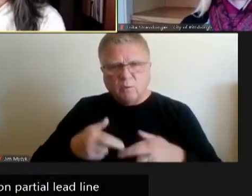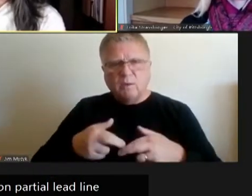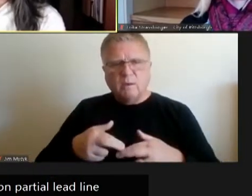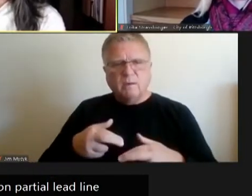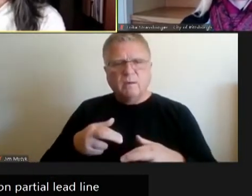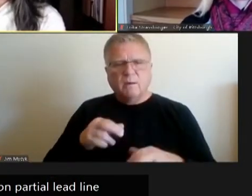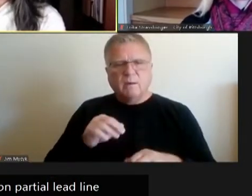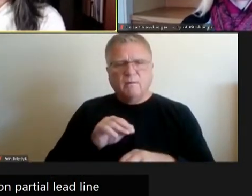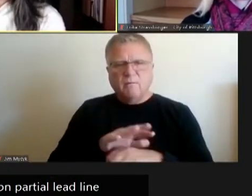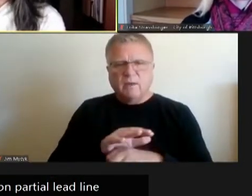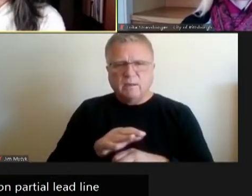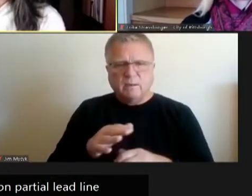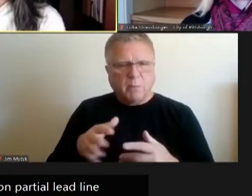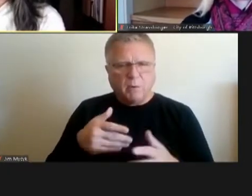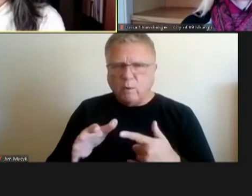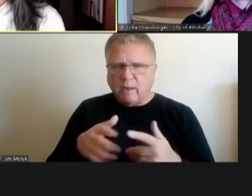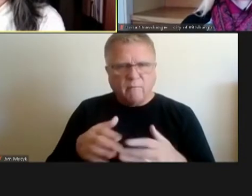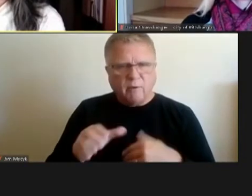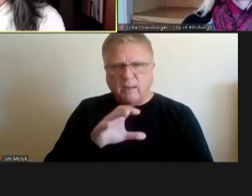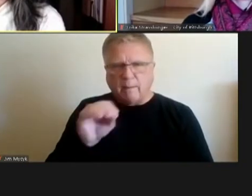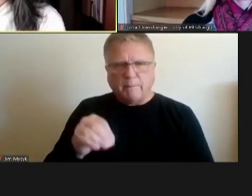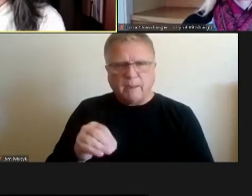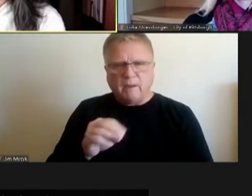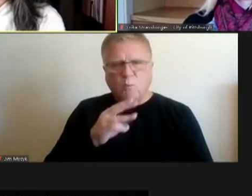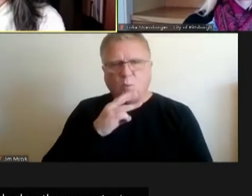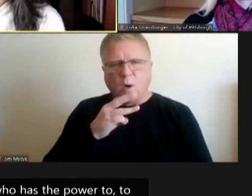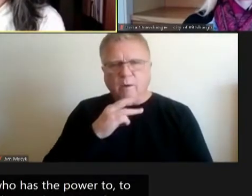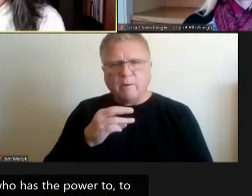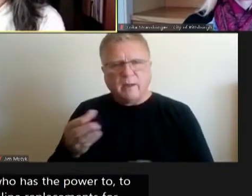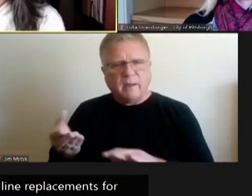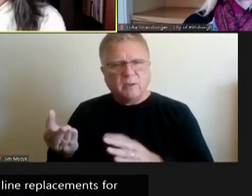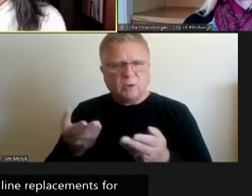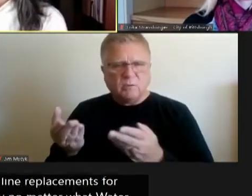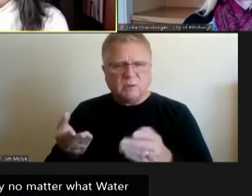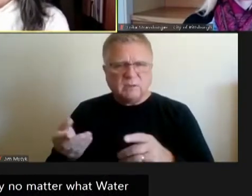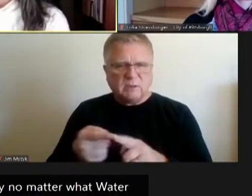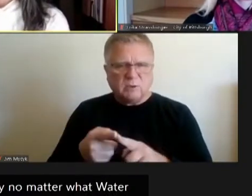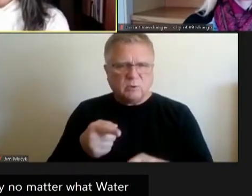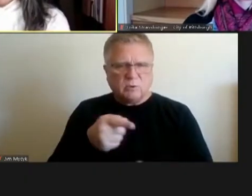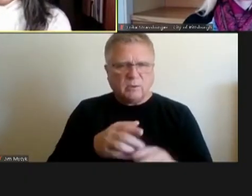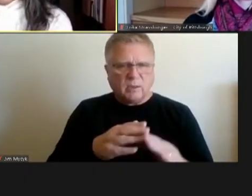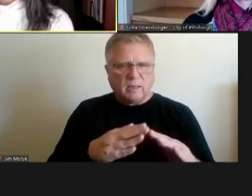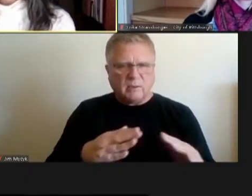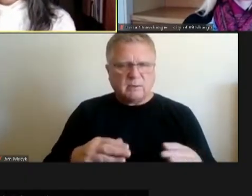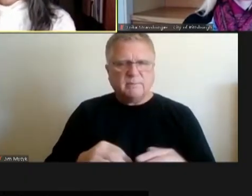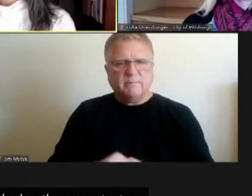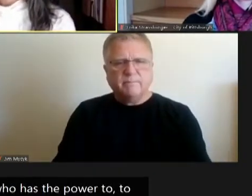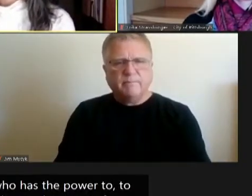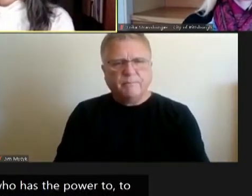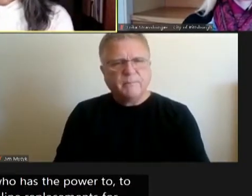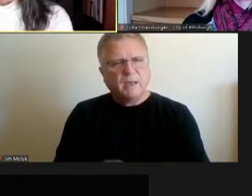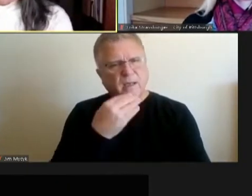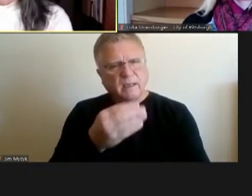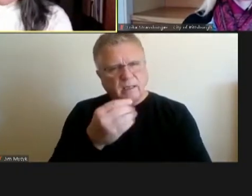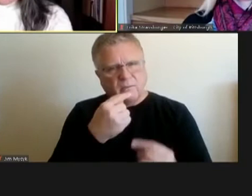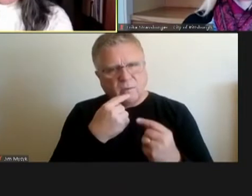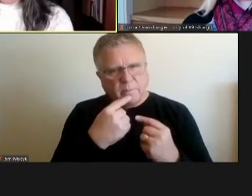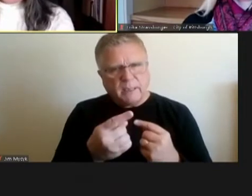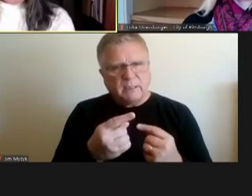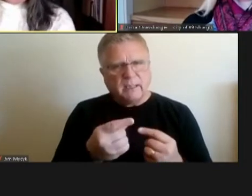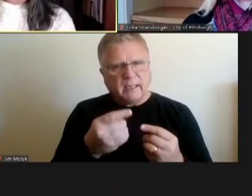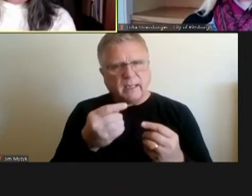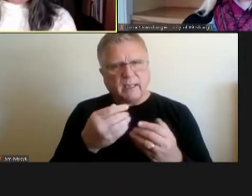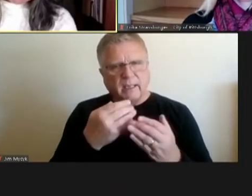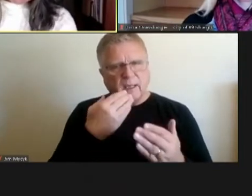or water corporation they're served by. So good. Thank you for pointing that out, including that in your presentation.